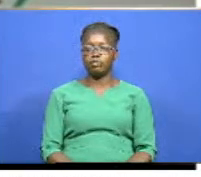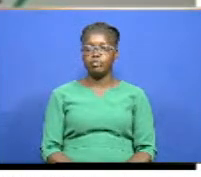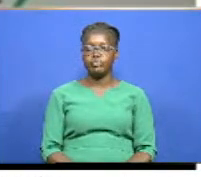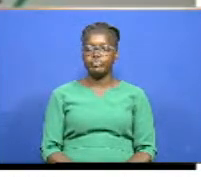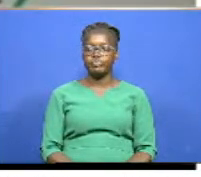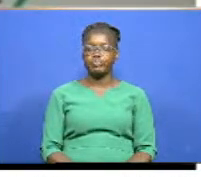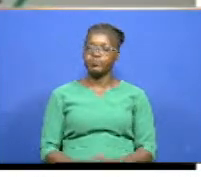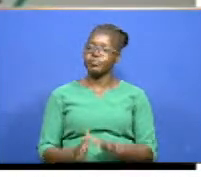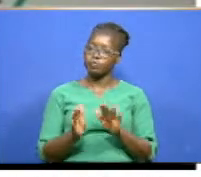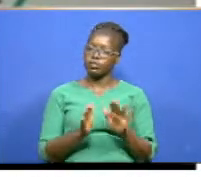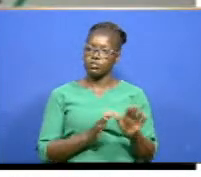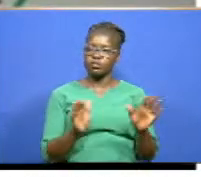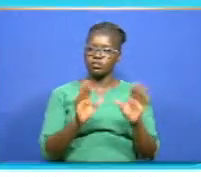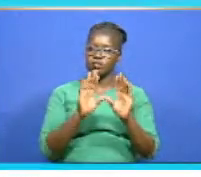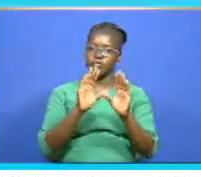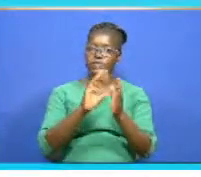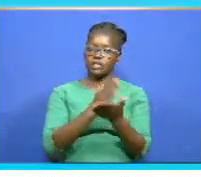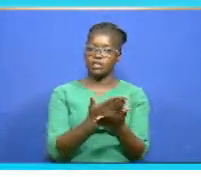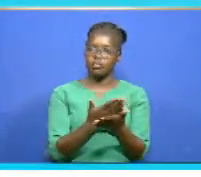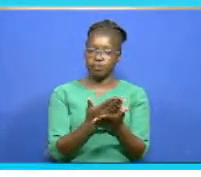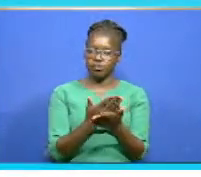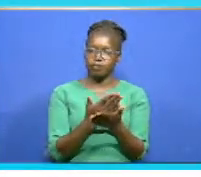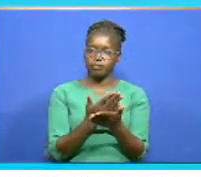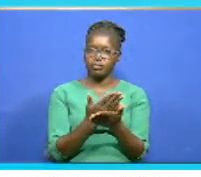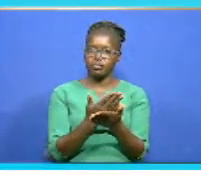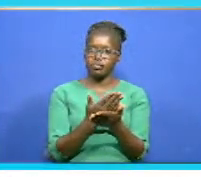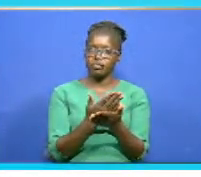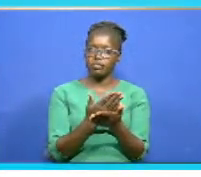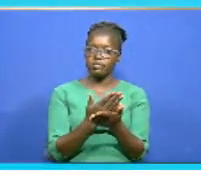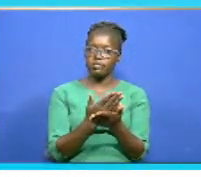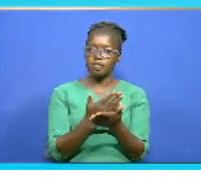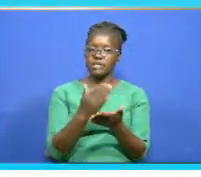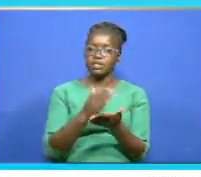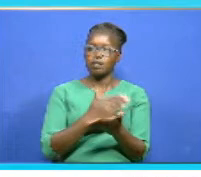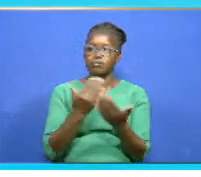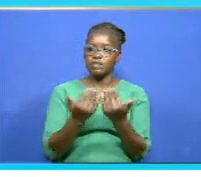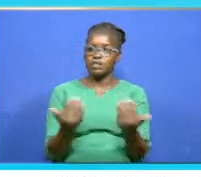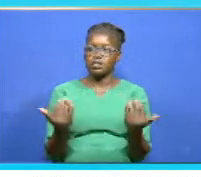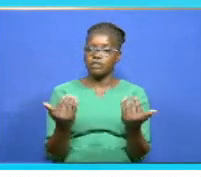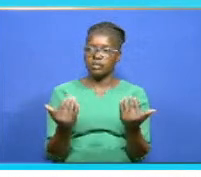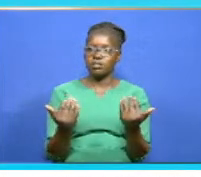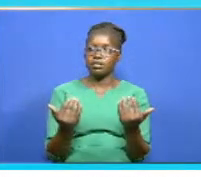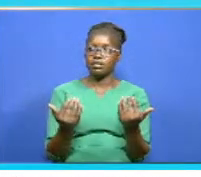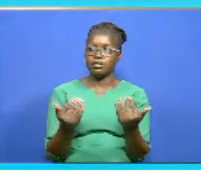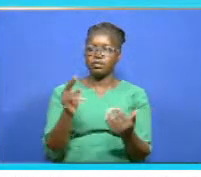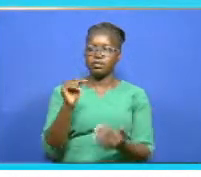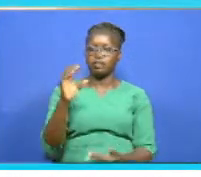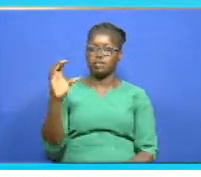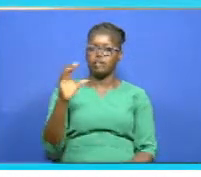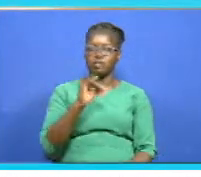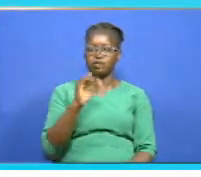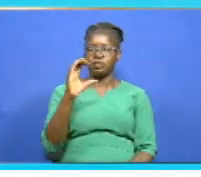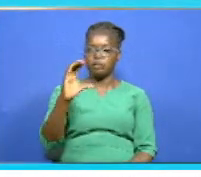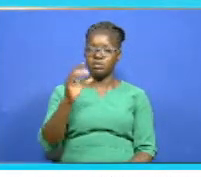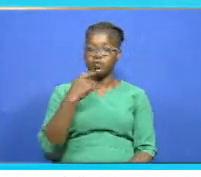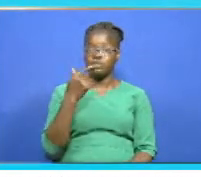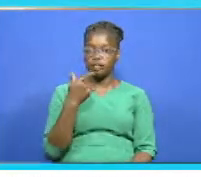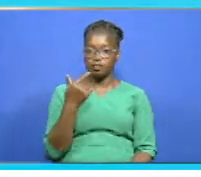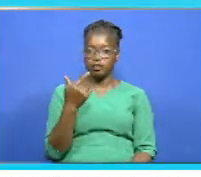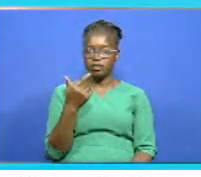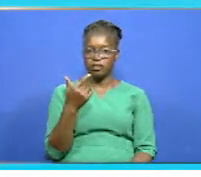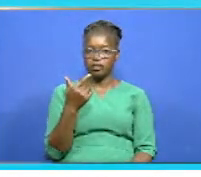That's just some of the things that NCIC had to say, and of